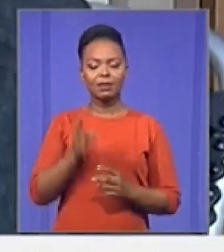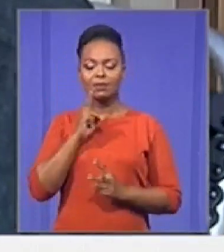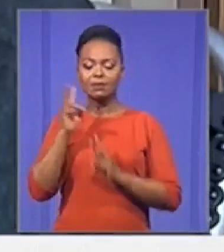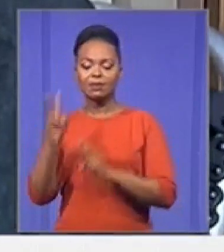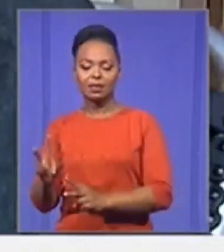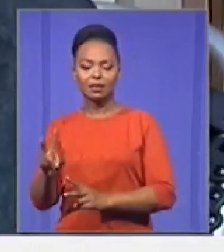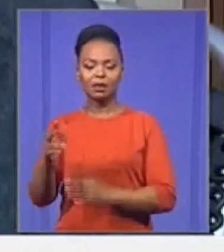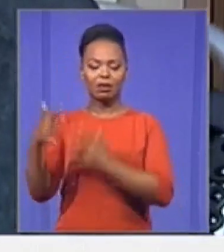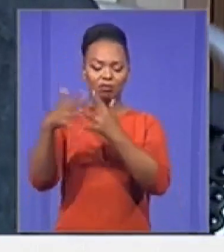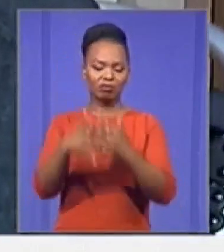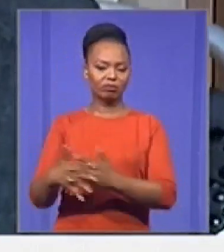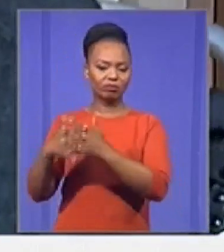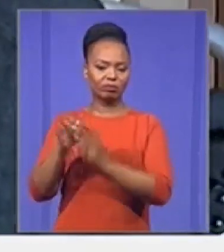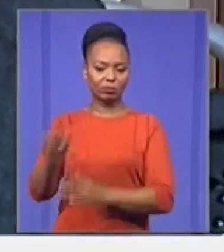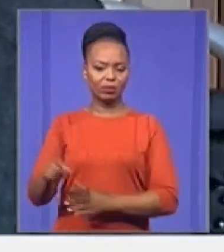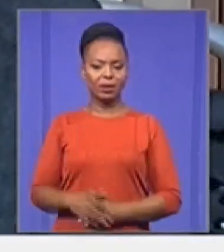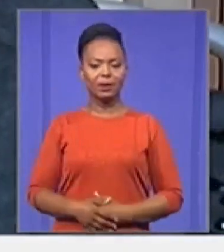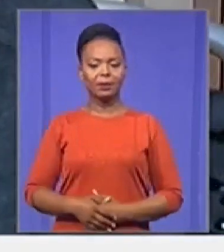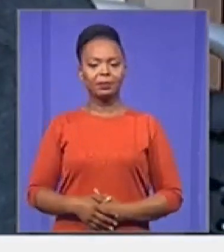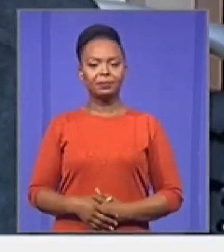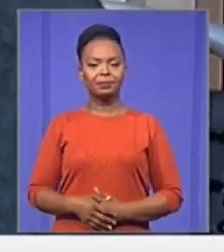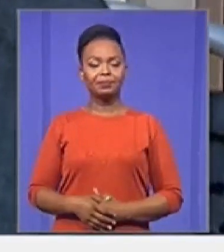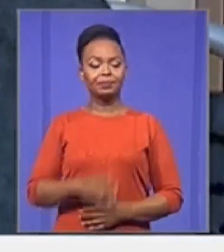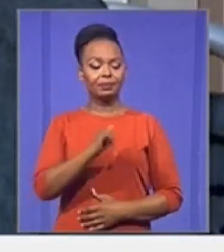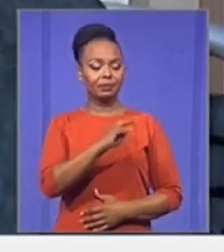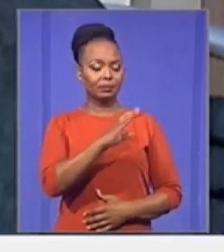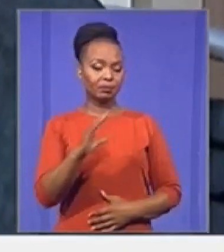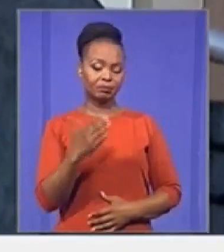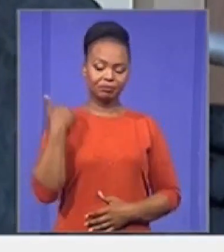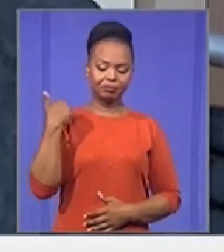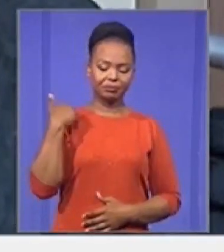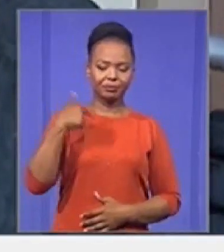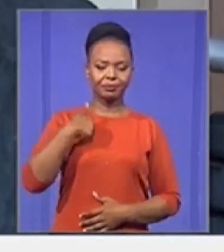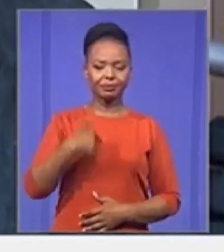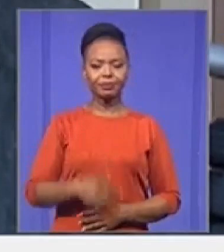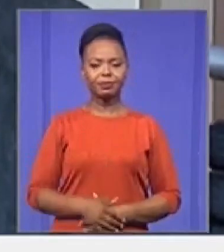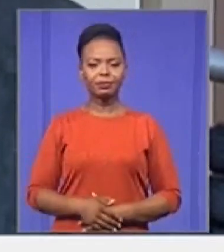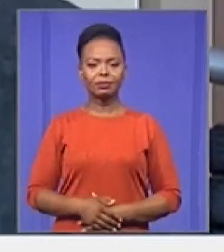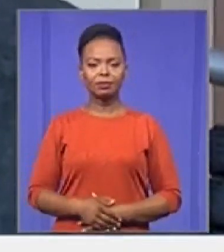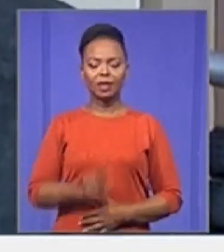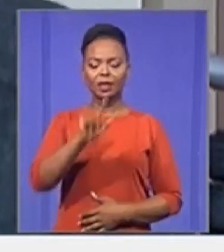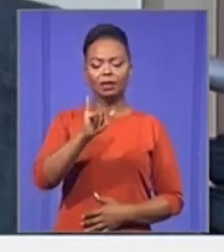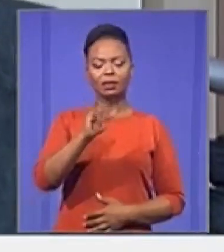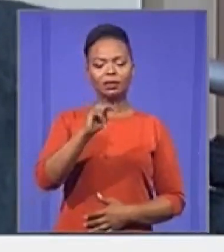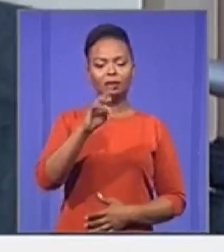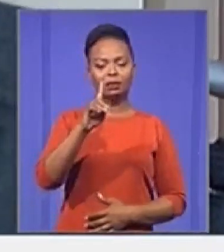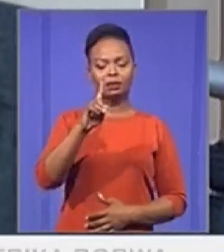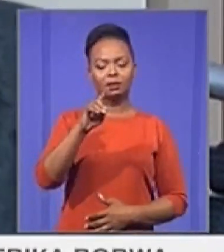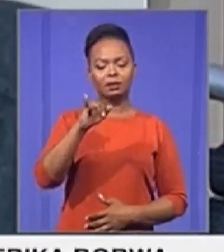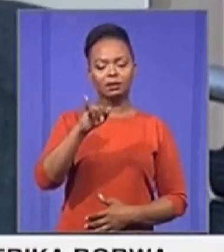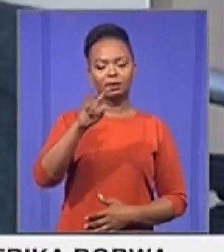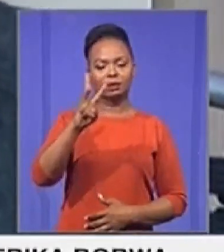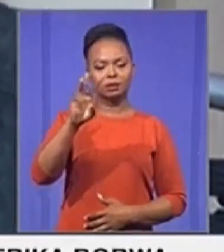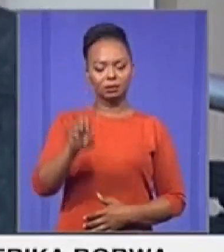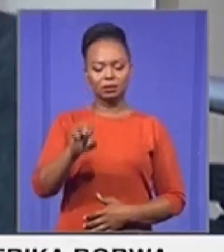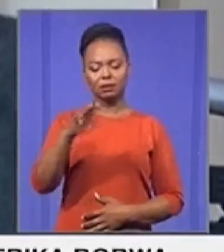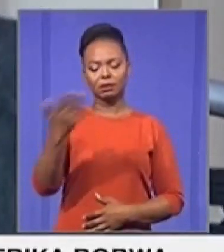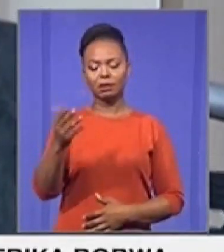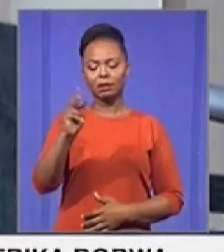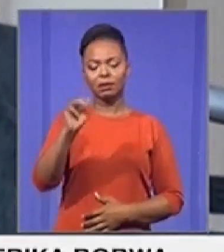United States. I was called by the ANC through Lindiwe Mabuza, who was minister with